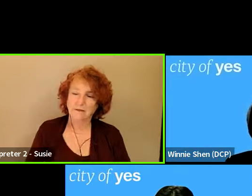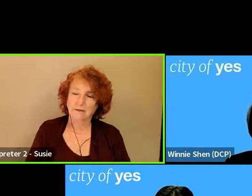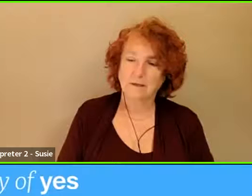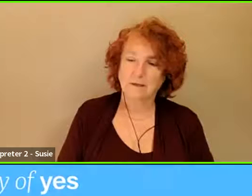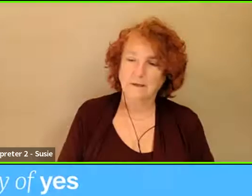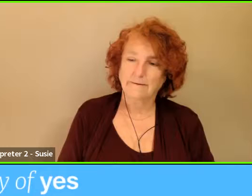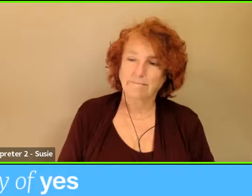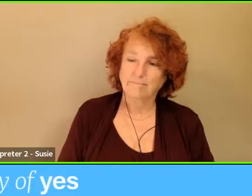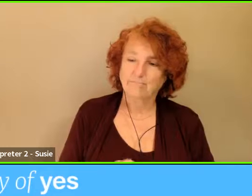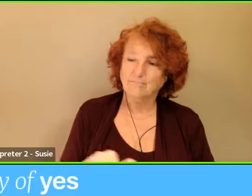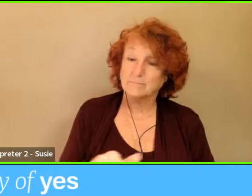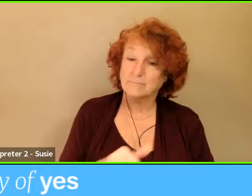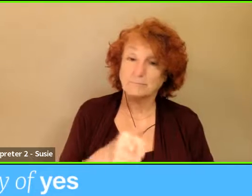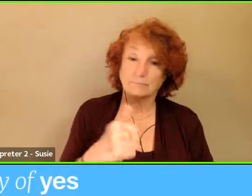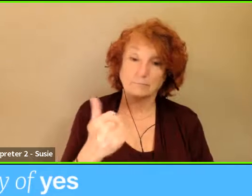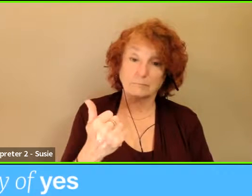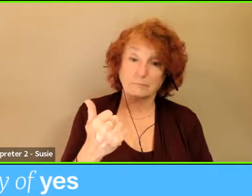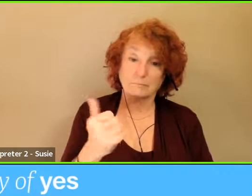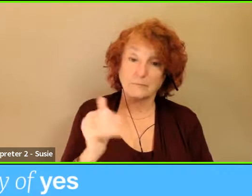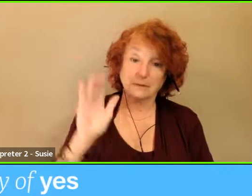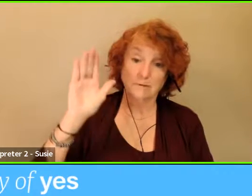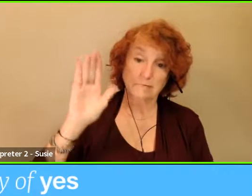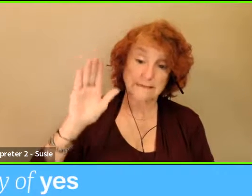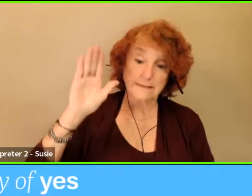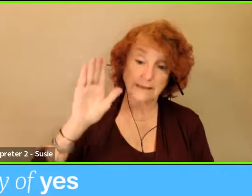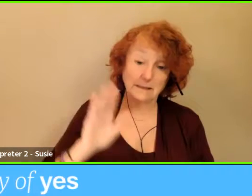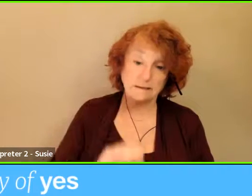Let's take another raised hand.